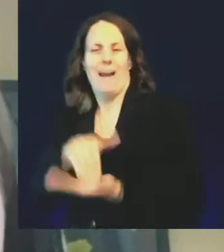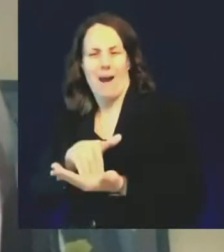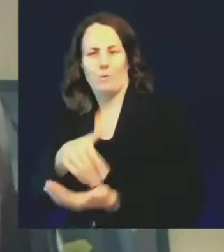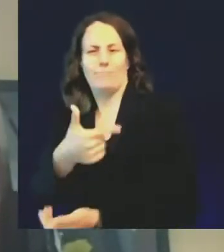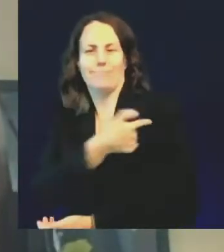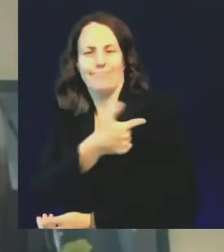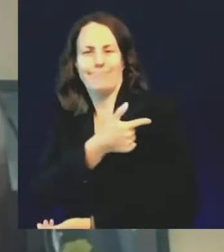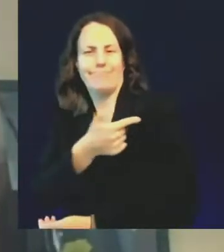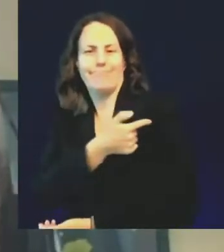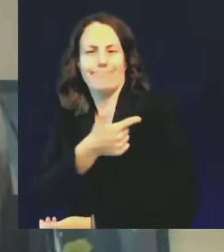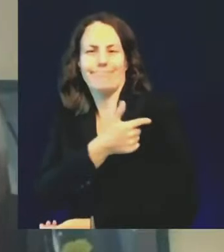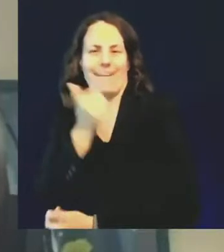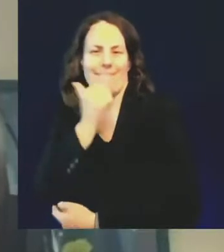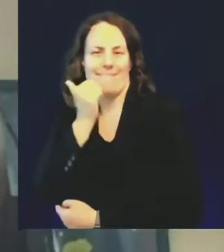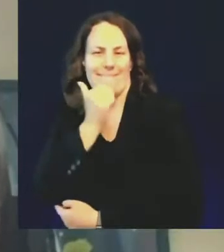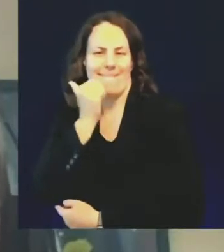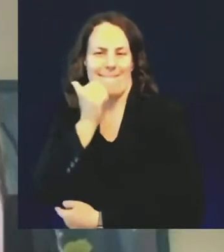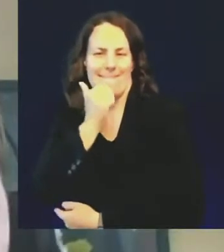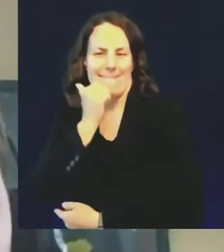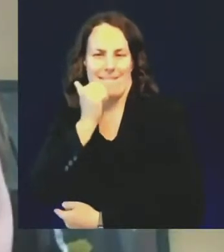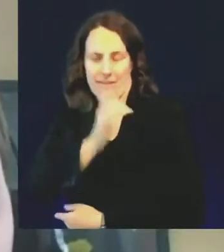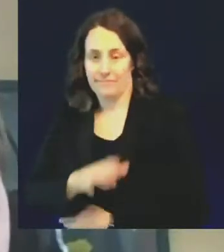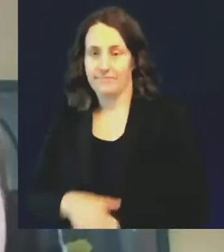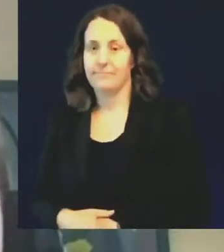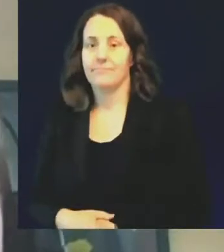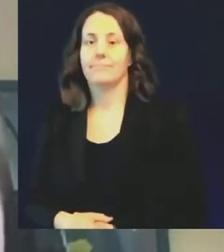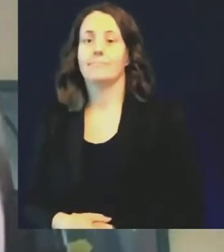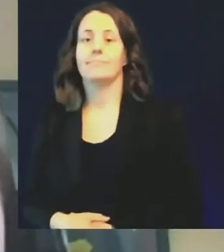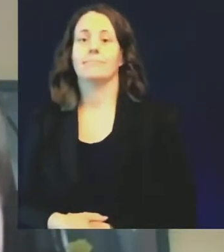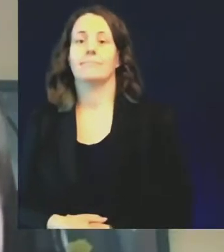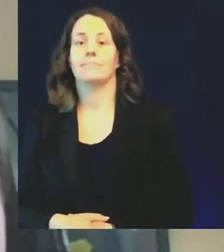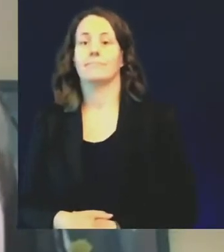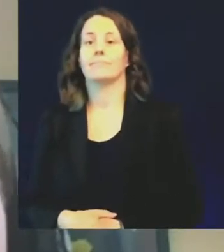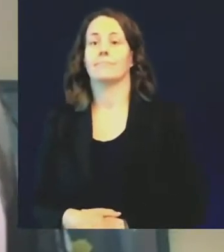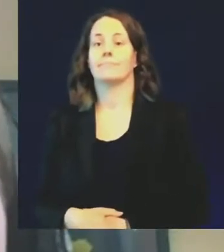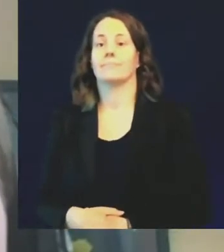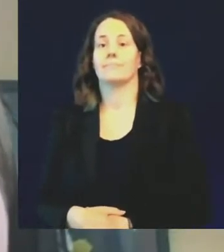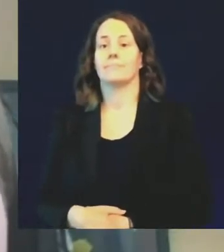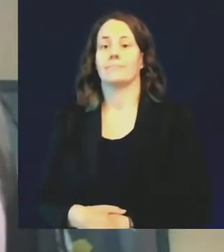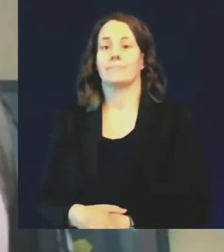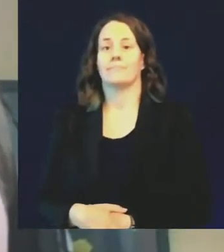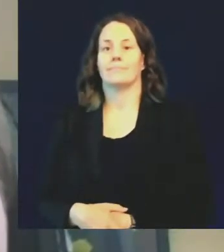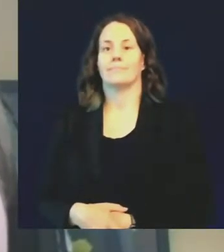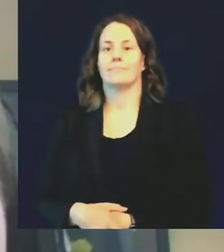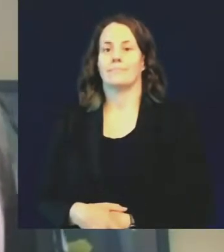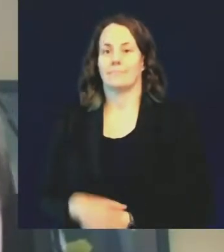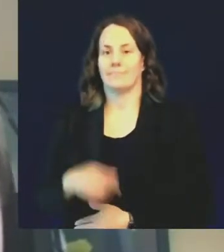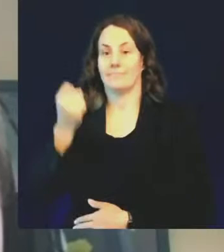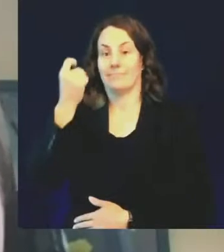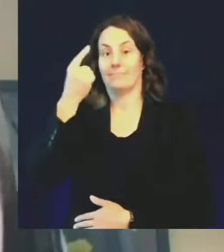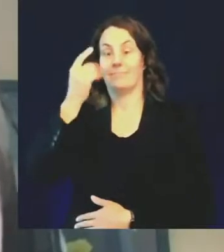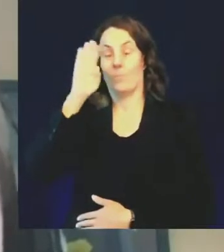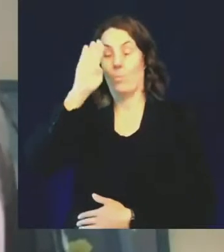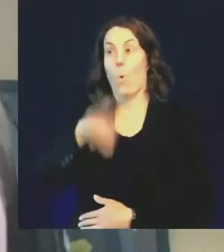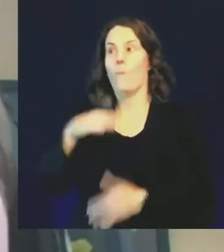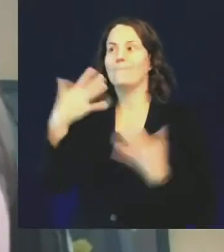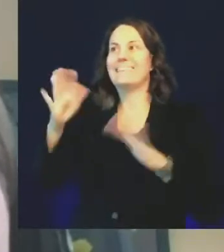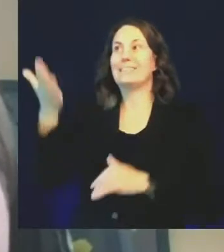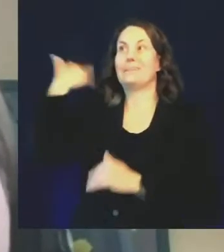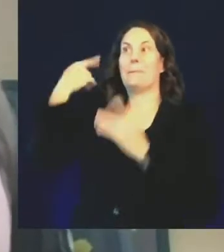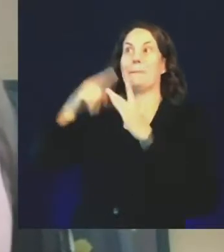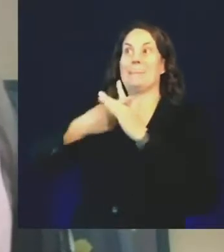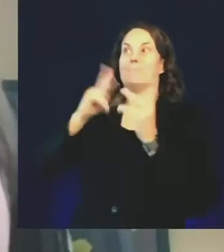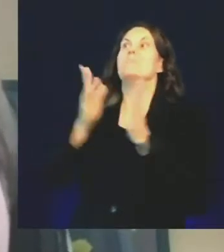vaccinate all the very, very eager people. So I think we are very much on a path to